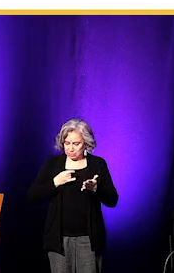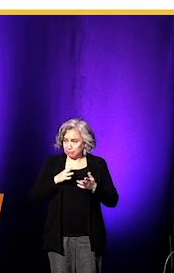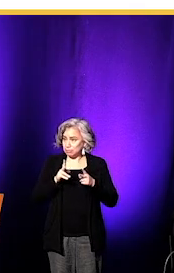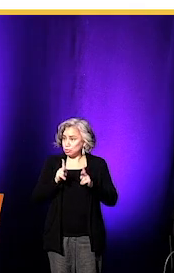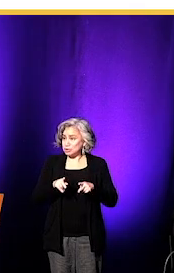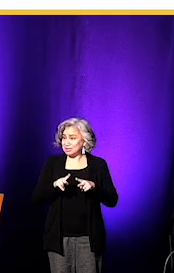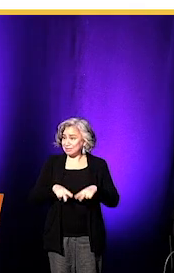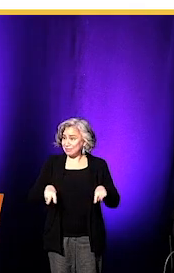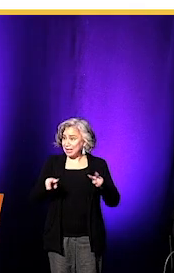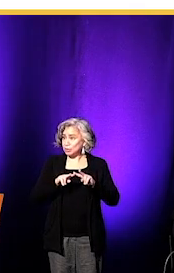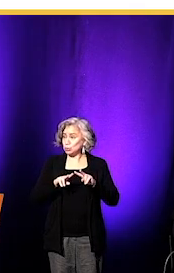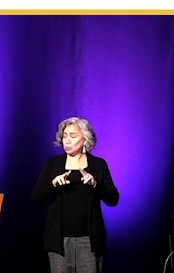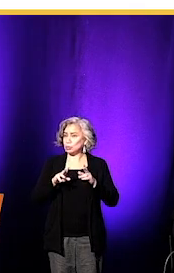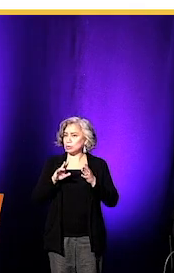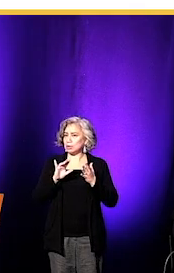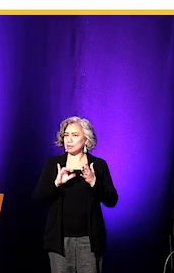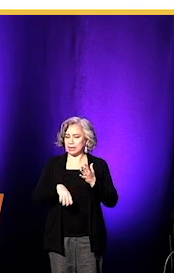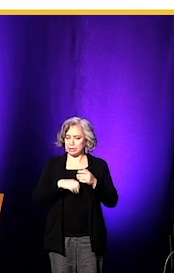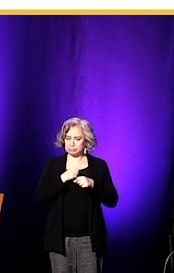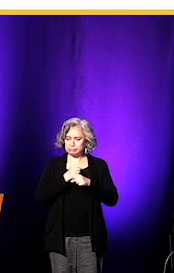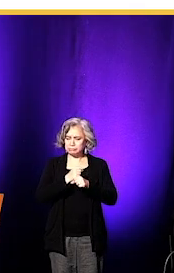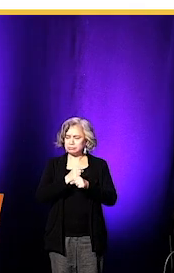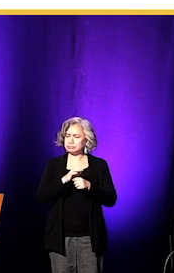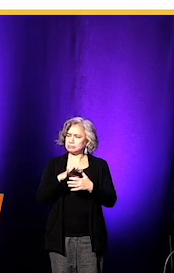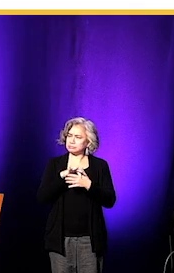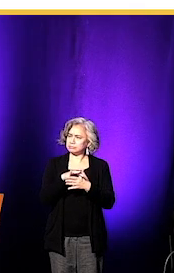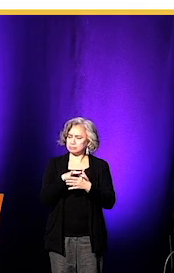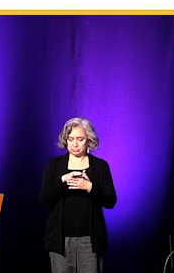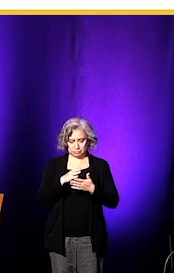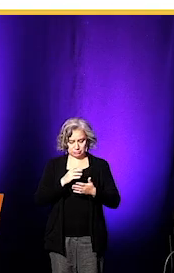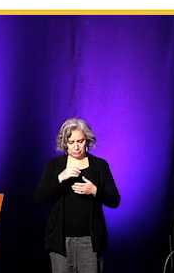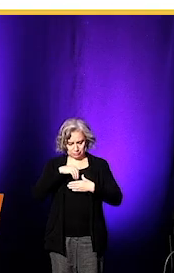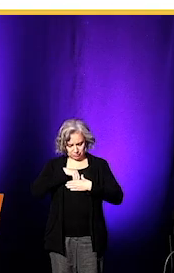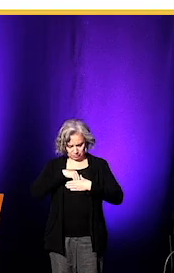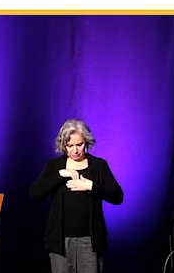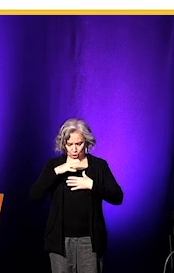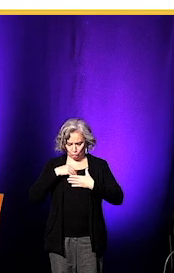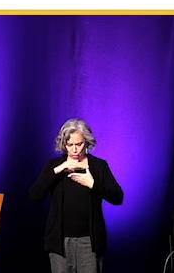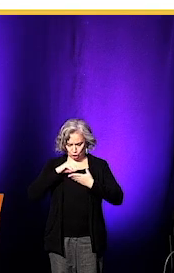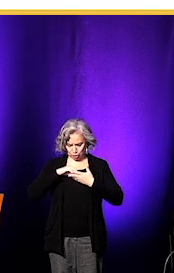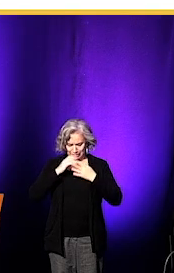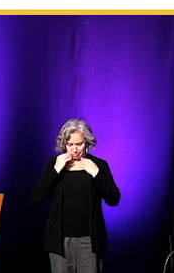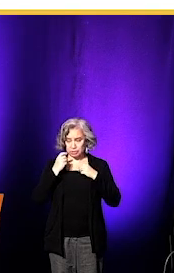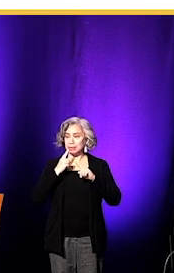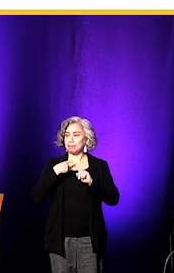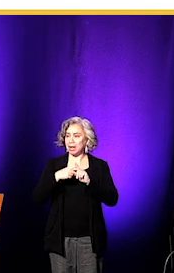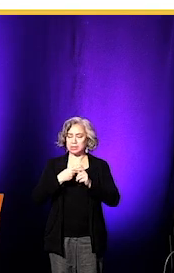generated via substantive, intra- and interpersonal learning experiences